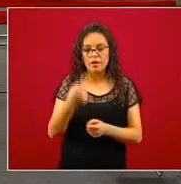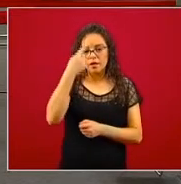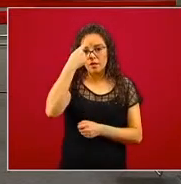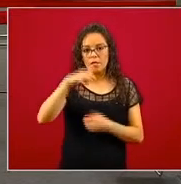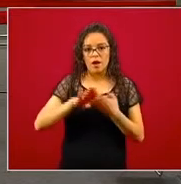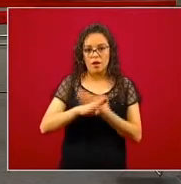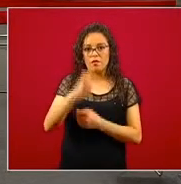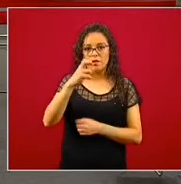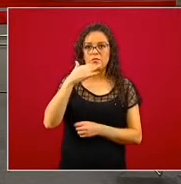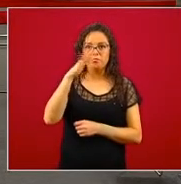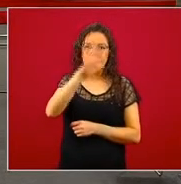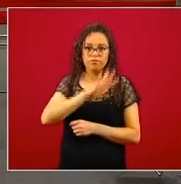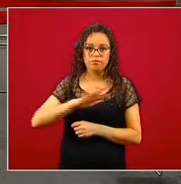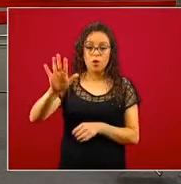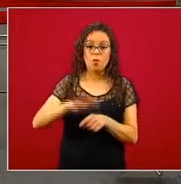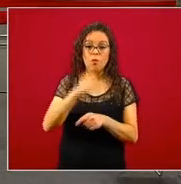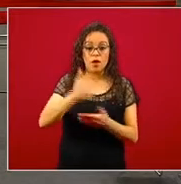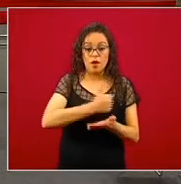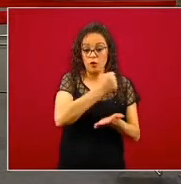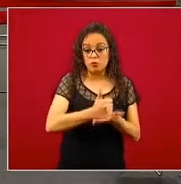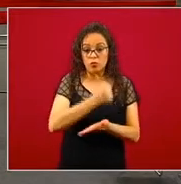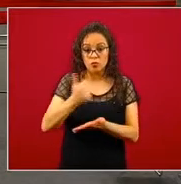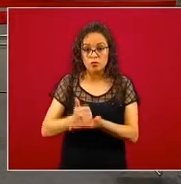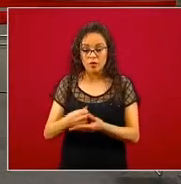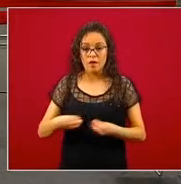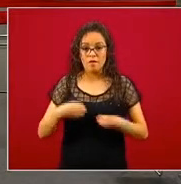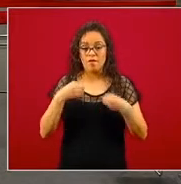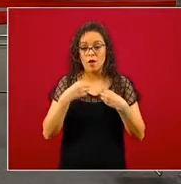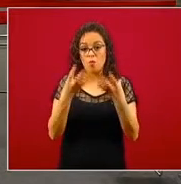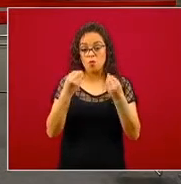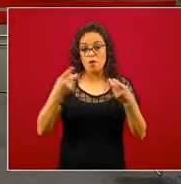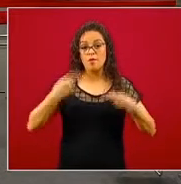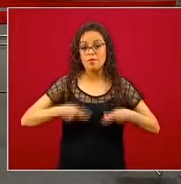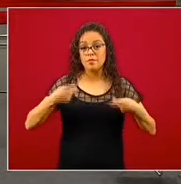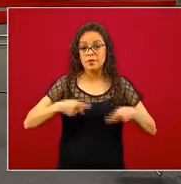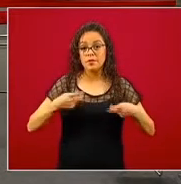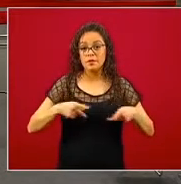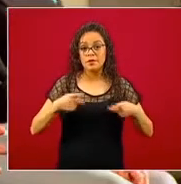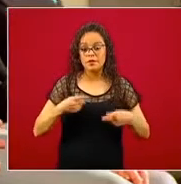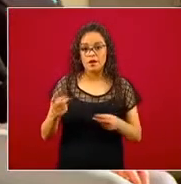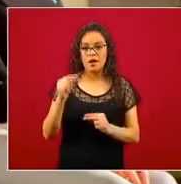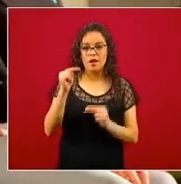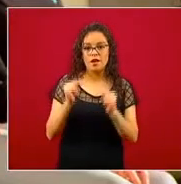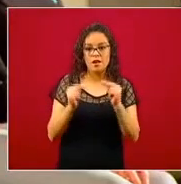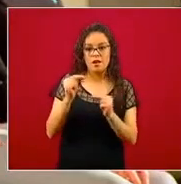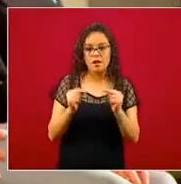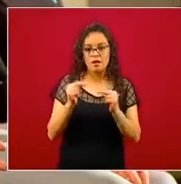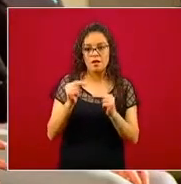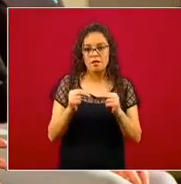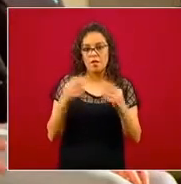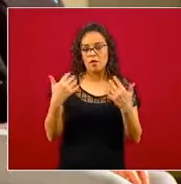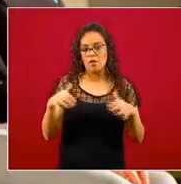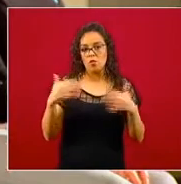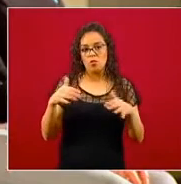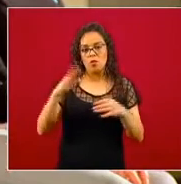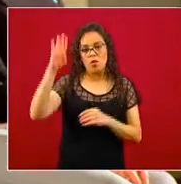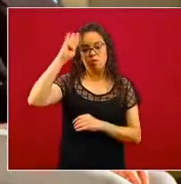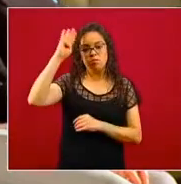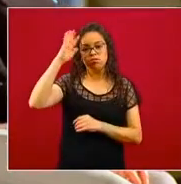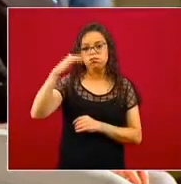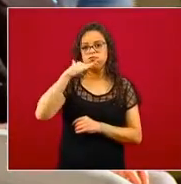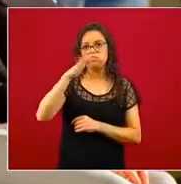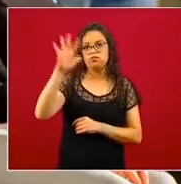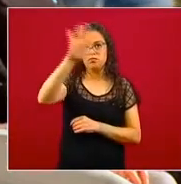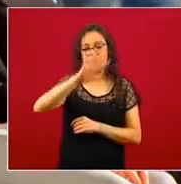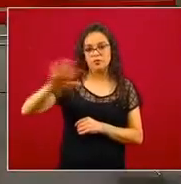both COVID and influenza, the presence of pollution, environmental pollution, as